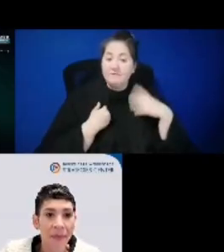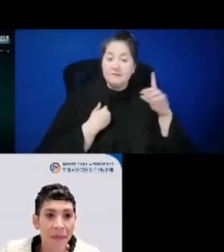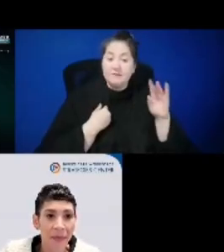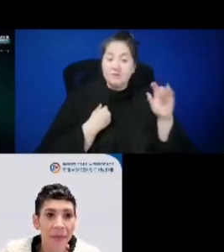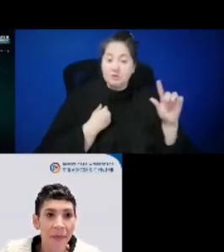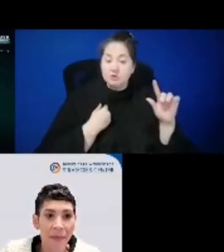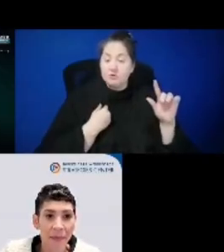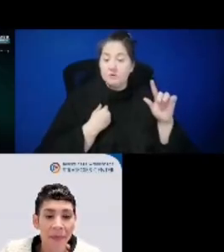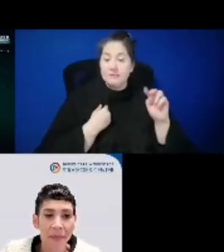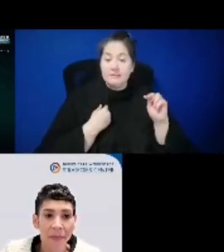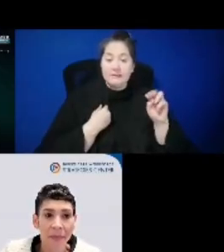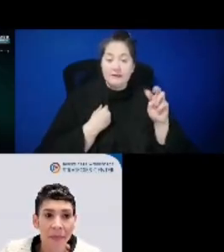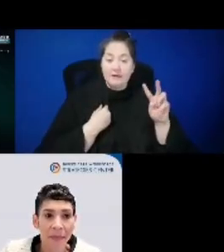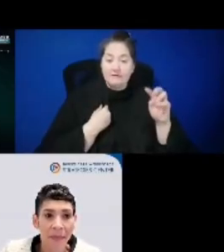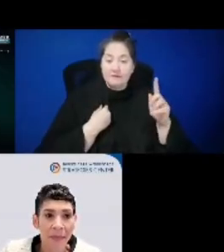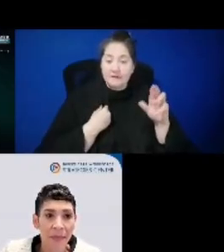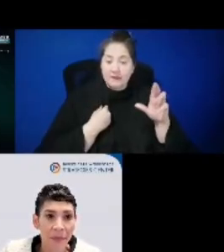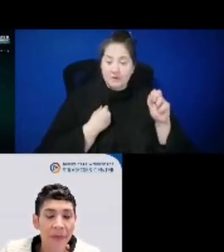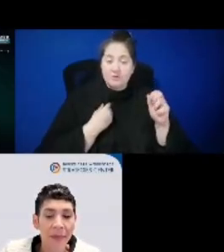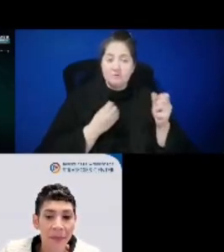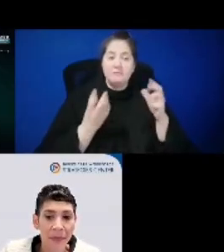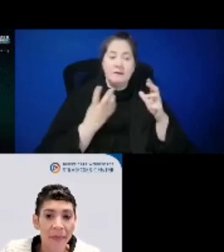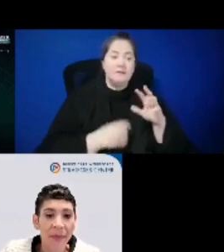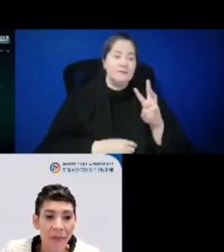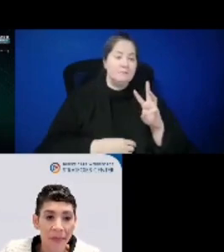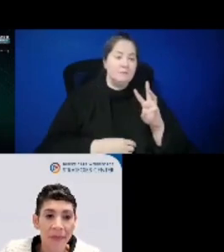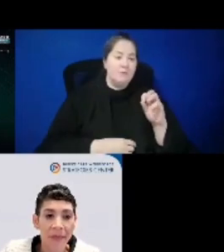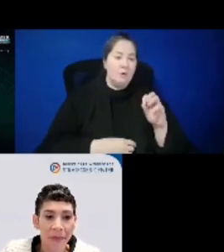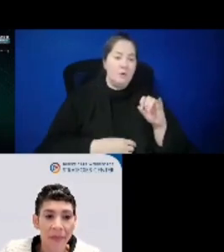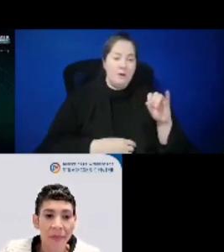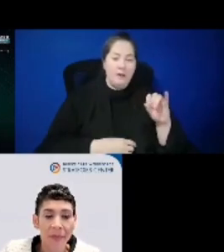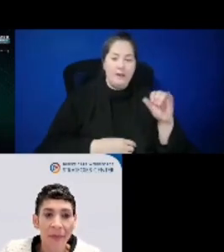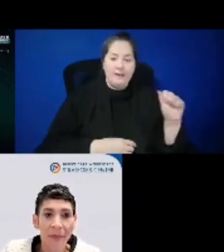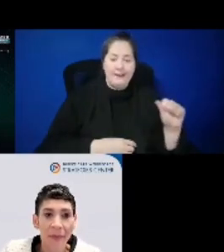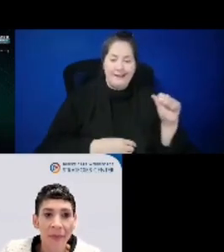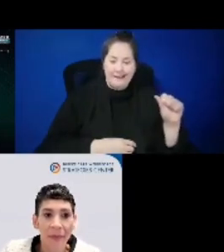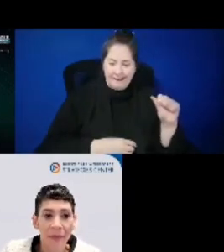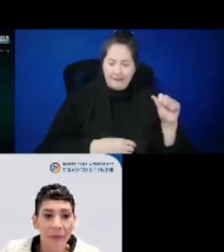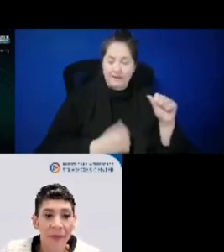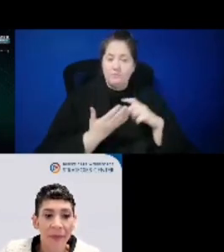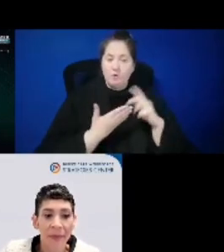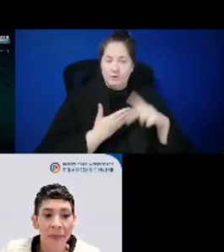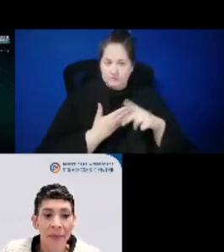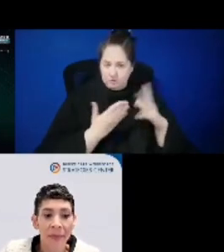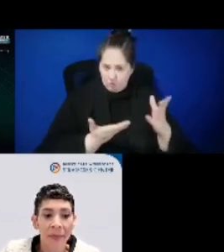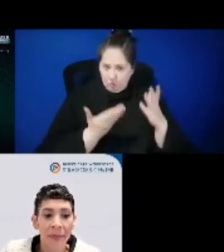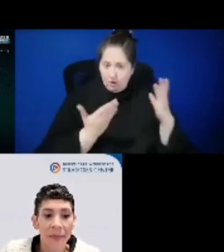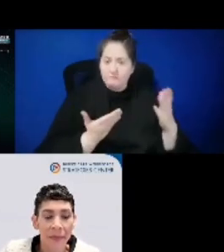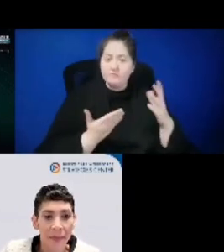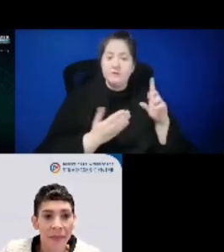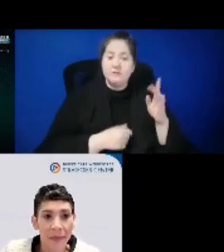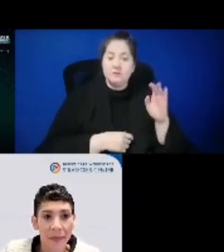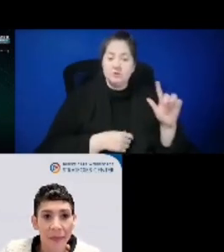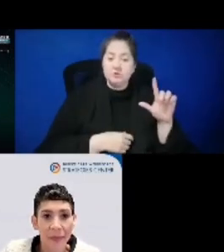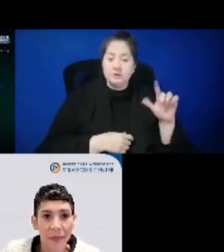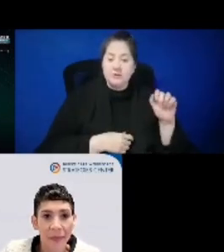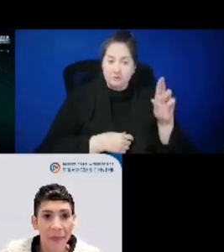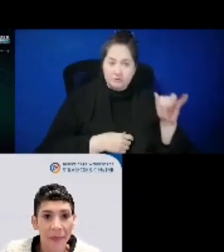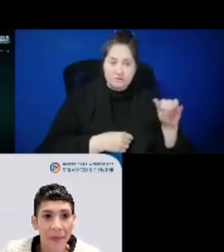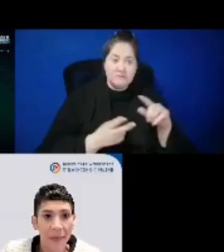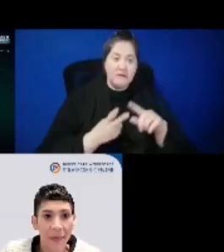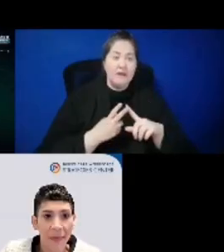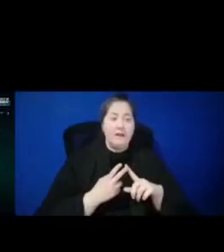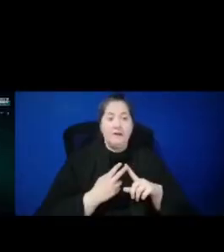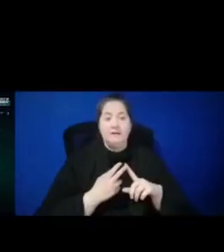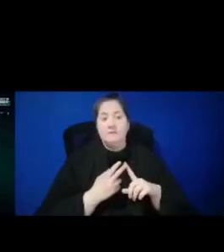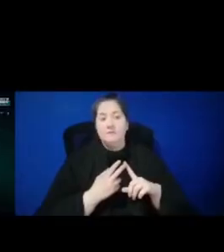digital navigators. Many WIOA programs now are offering digital literacy and AI literacy programs. And there was the recent Teagle from